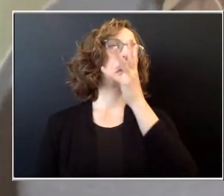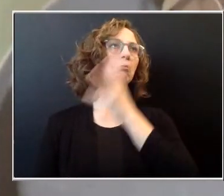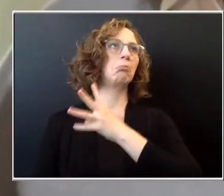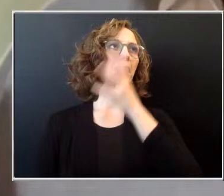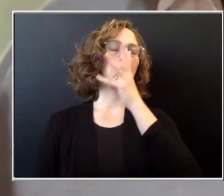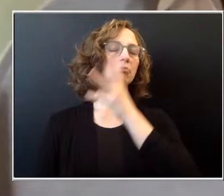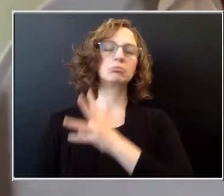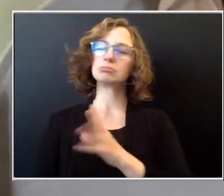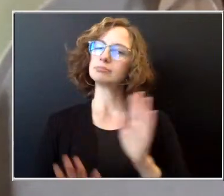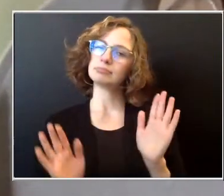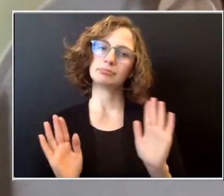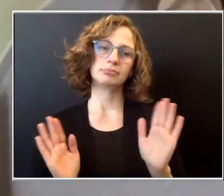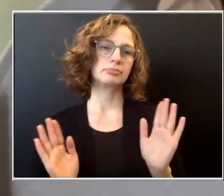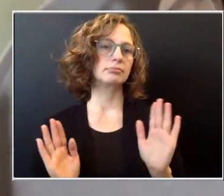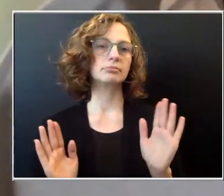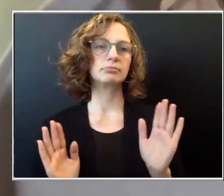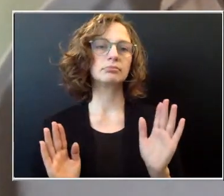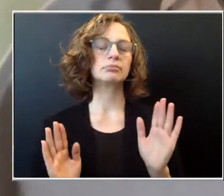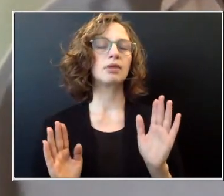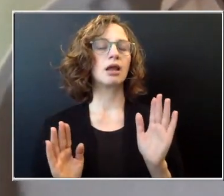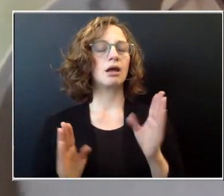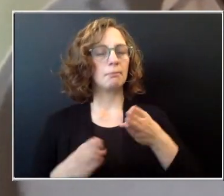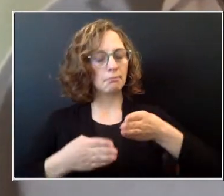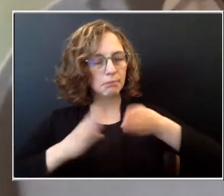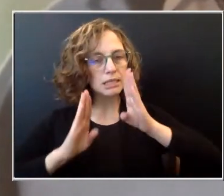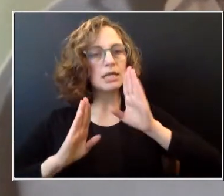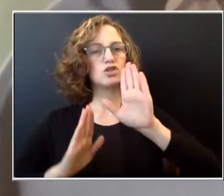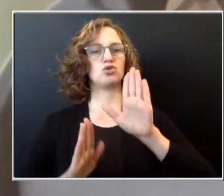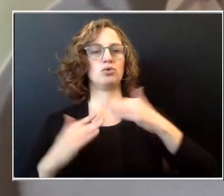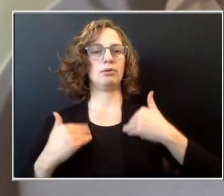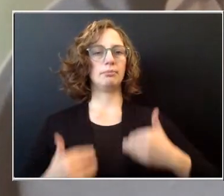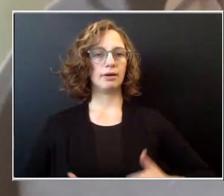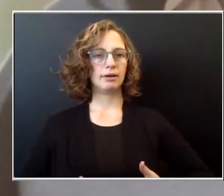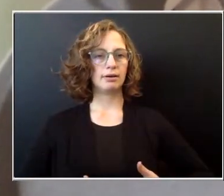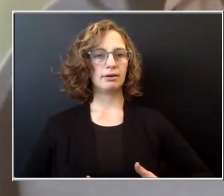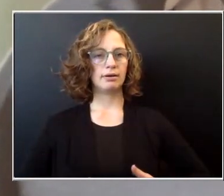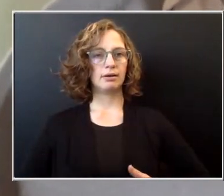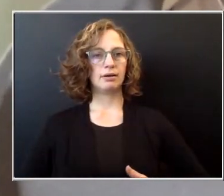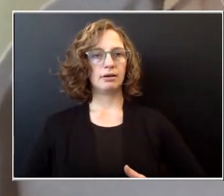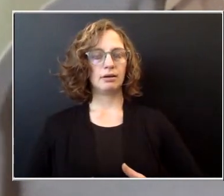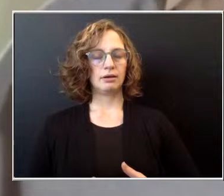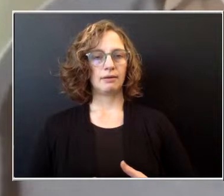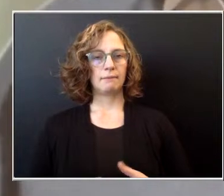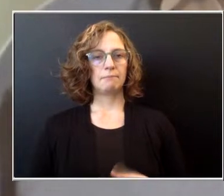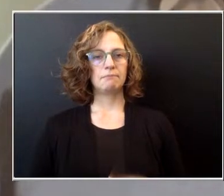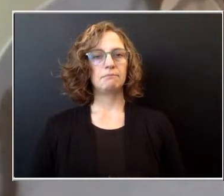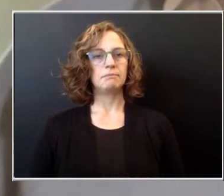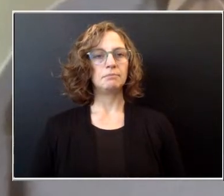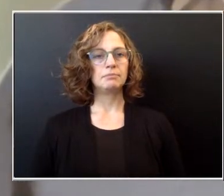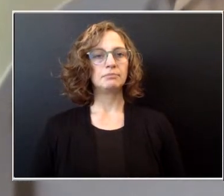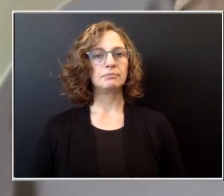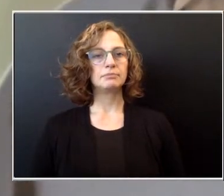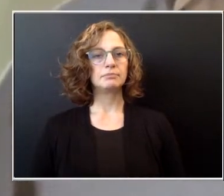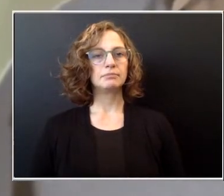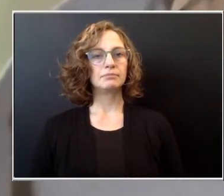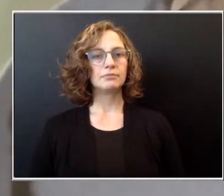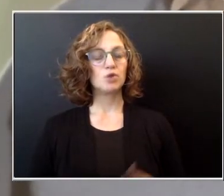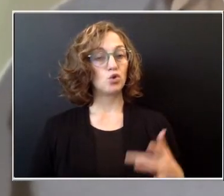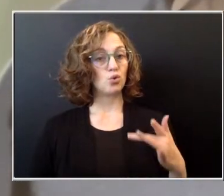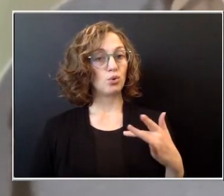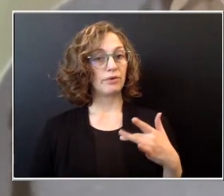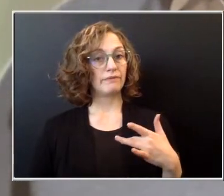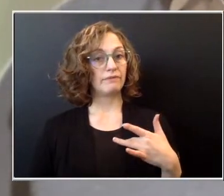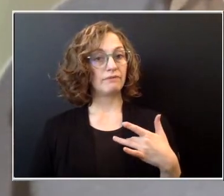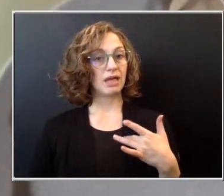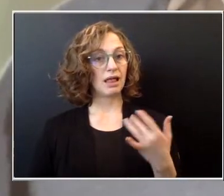through. Listen to your body. It's, how I want to say that. You feel like you have to be there, but if you don't